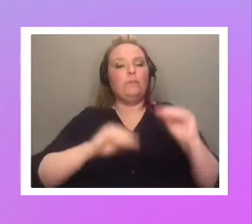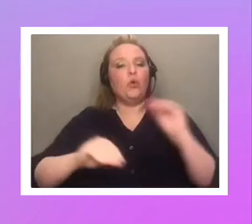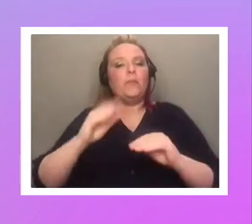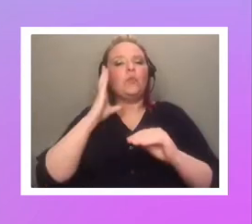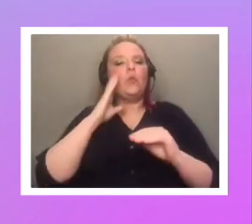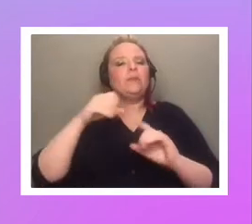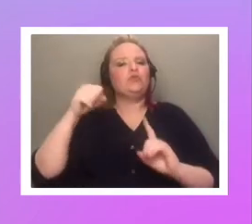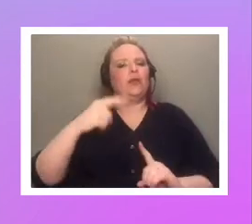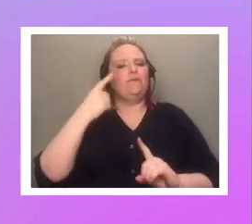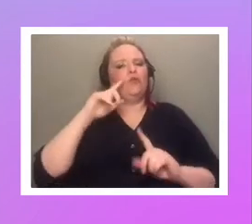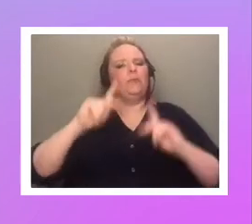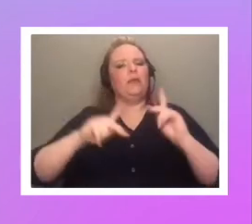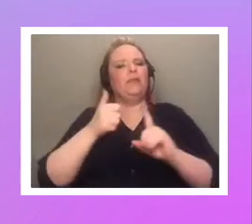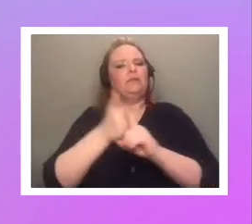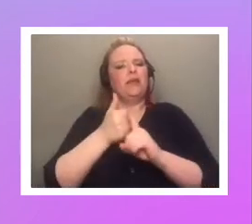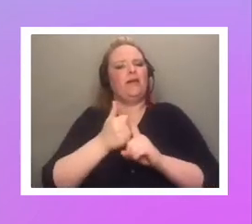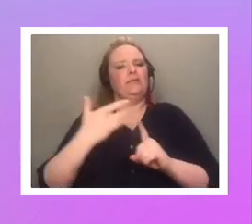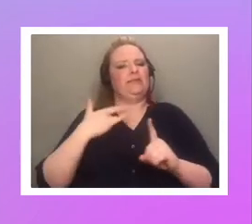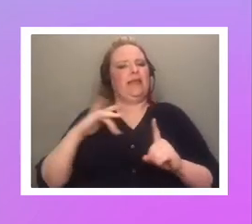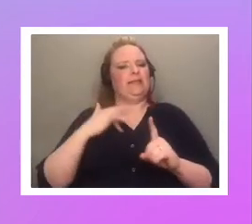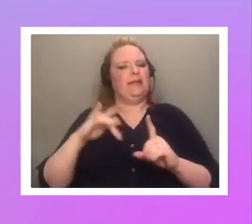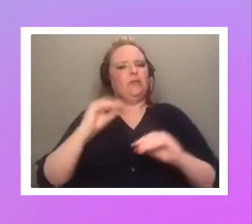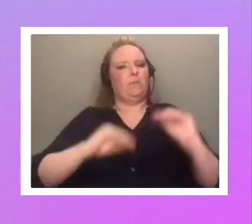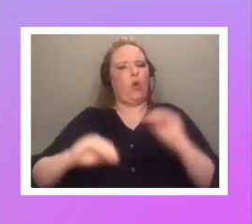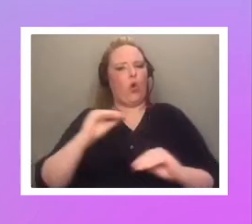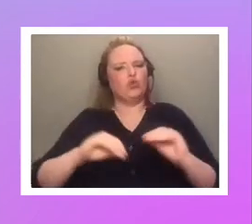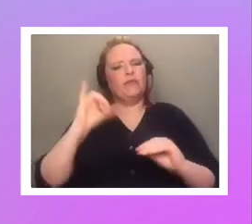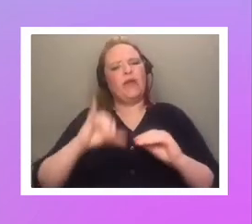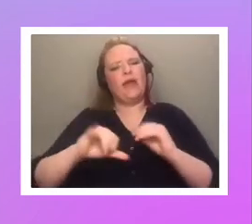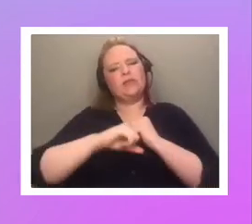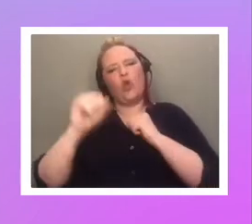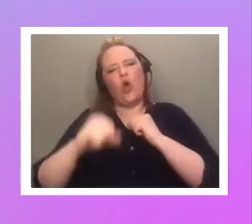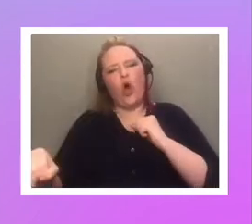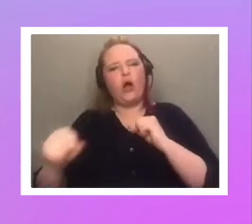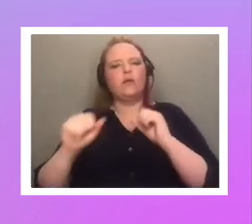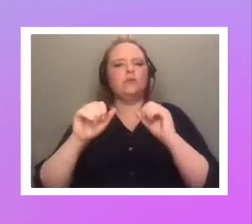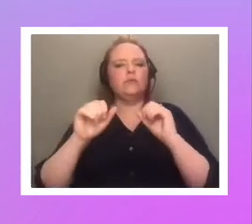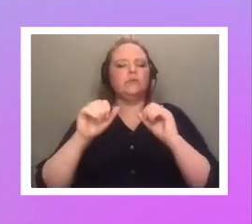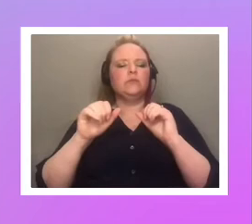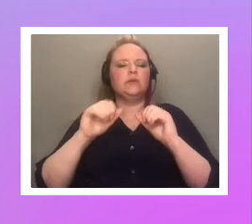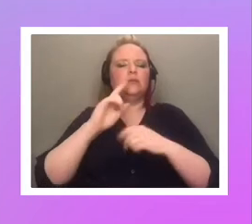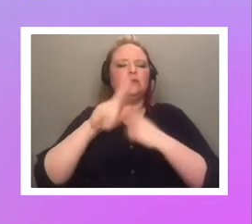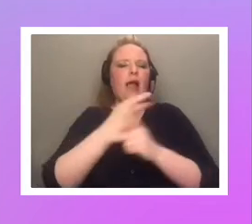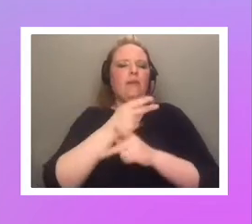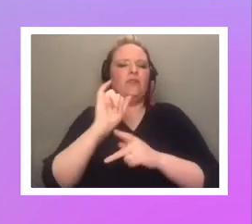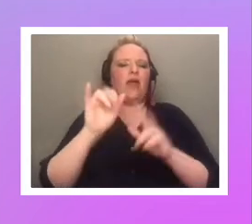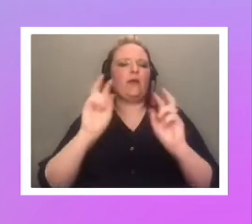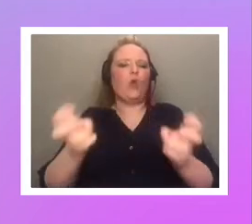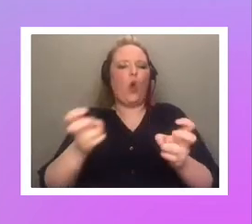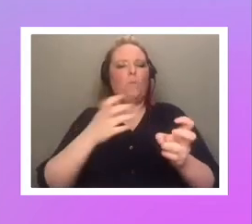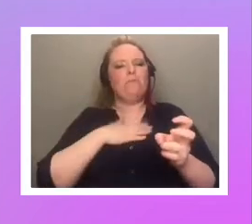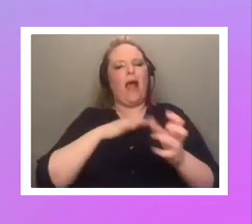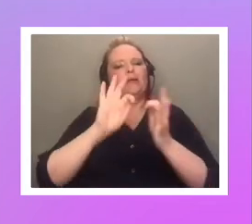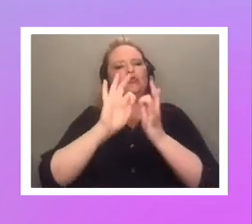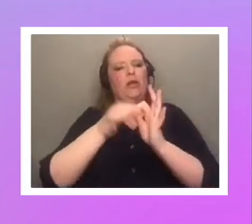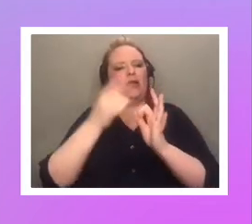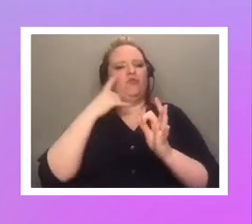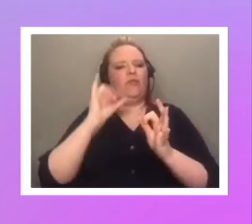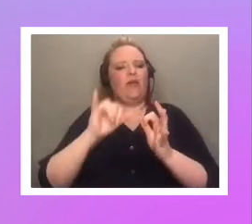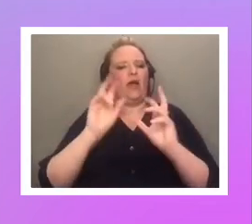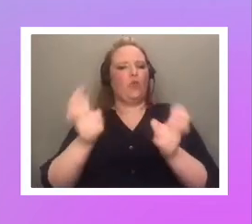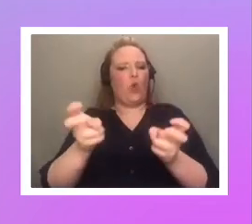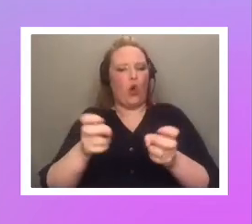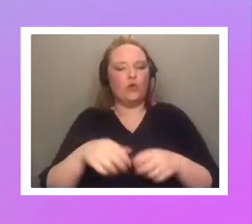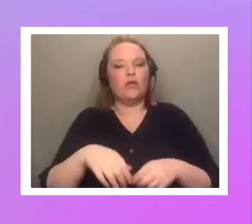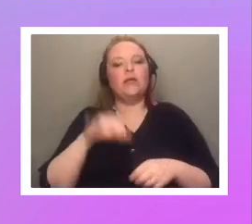triggering for folks with motion sensitivities. That's like the really long version of that quote, or my really long interpretation of that quote, rather.